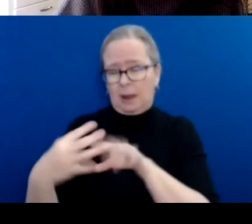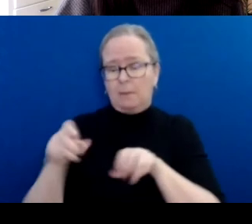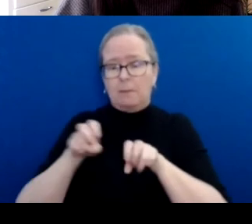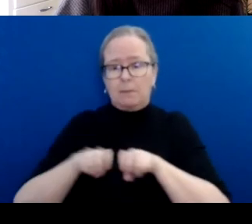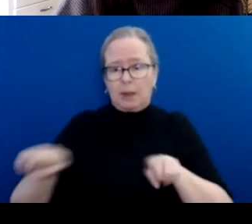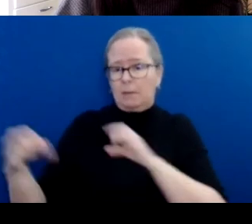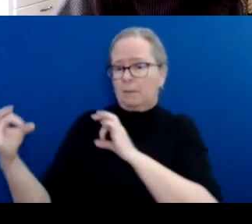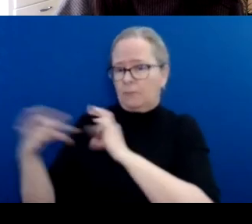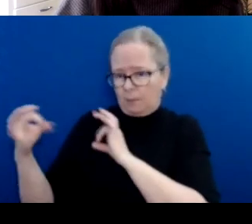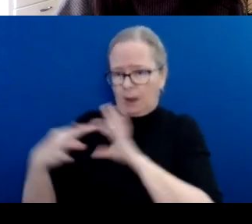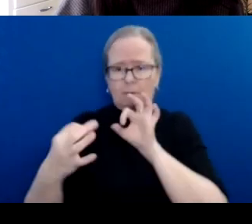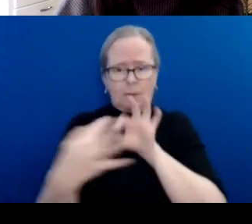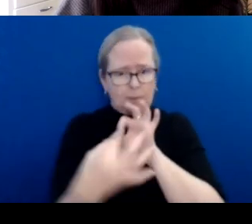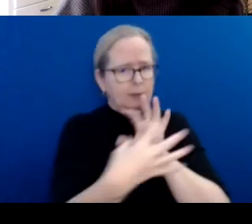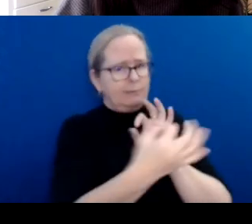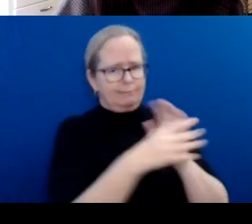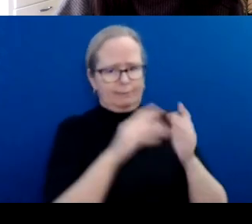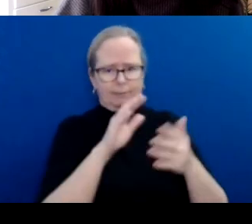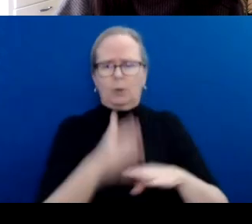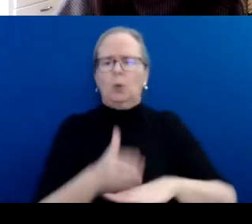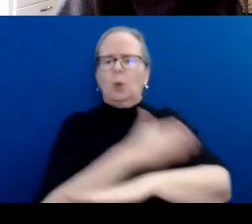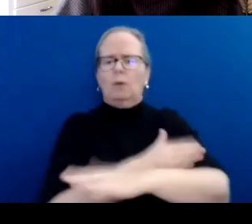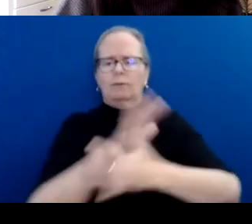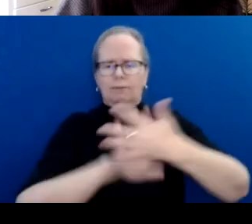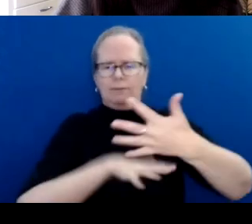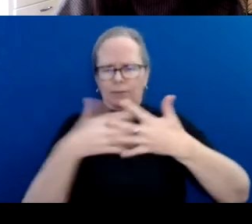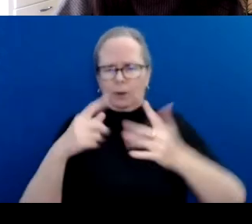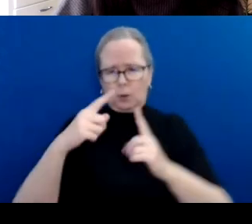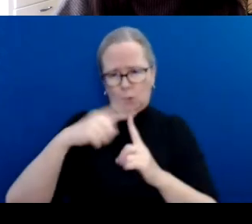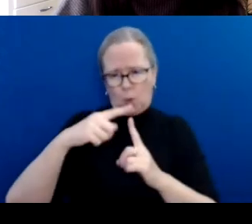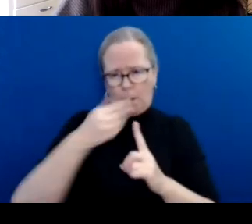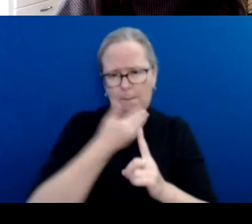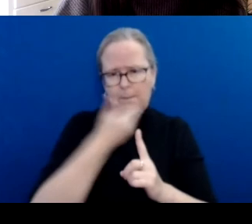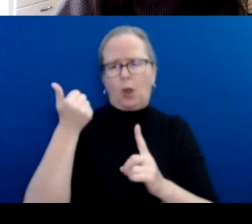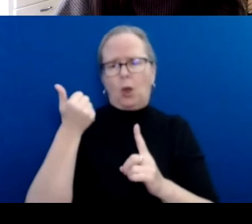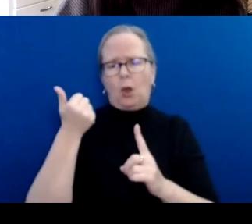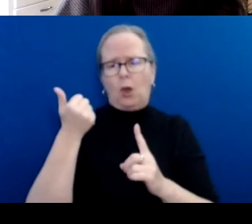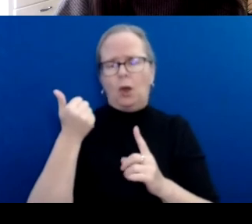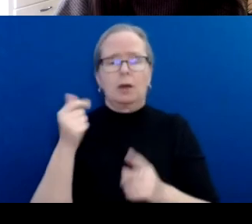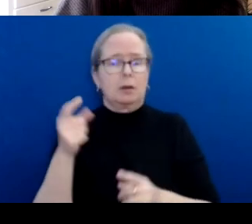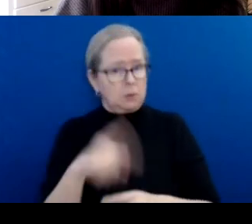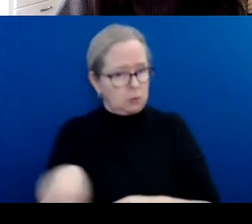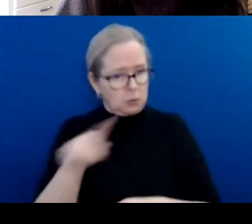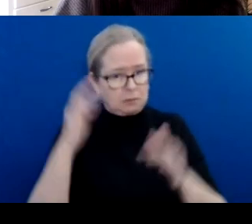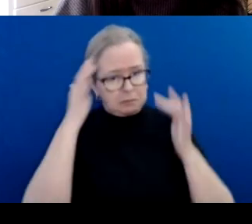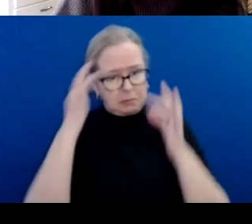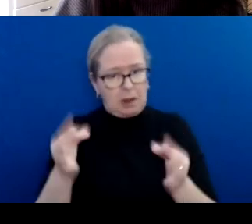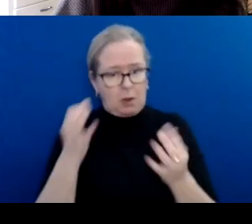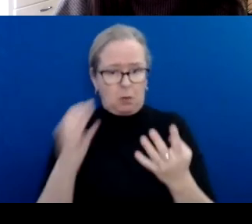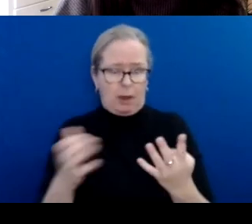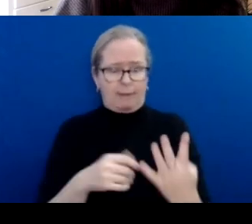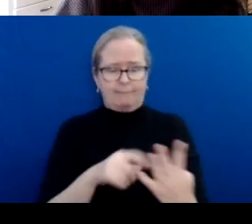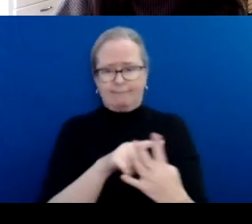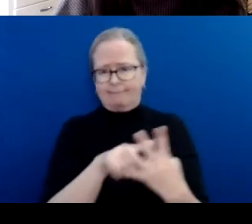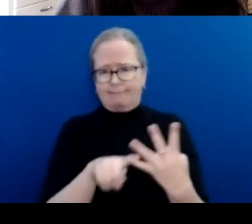We've chosen to use descriptions for the criteria and agreeance ratings this year, rather than numbers